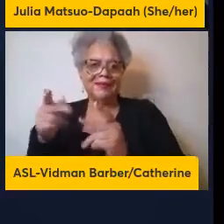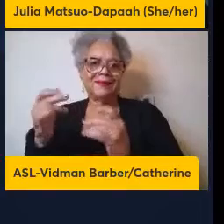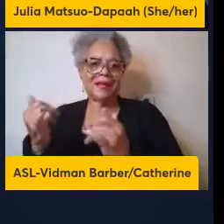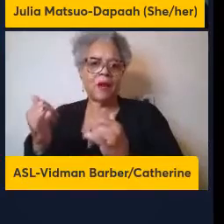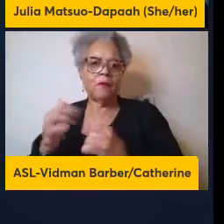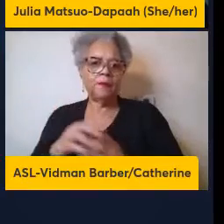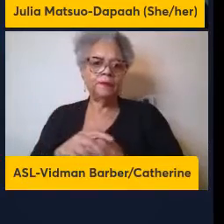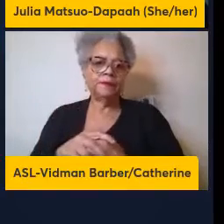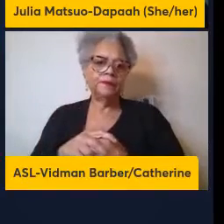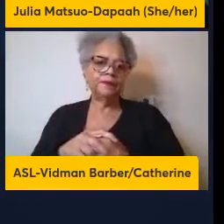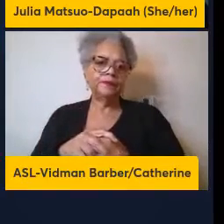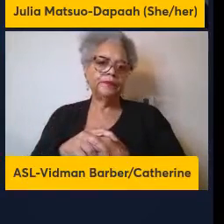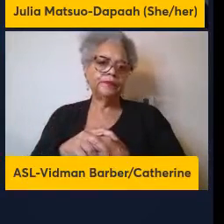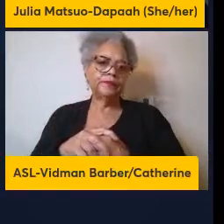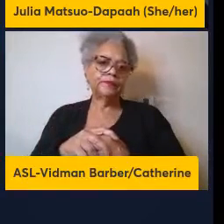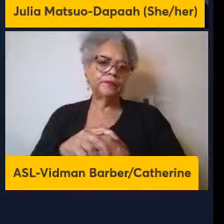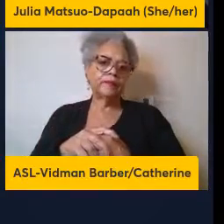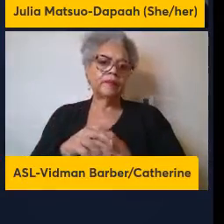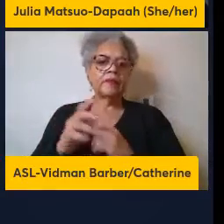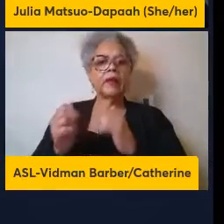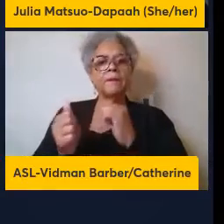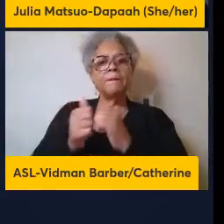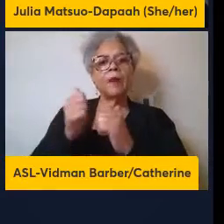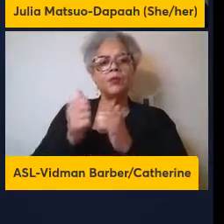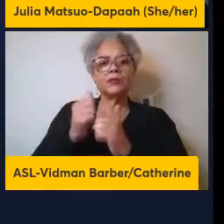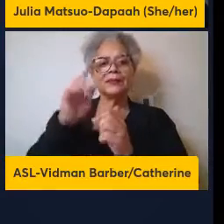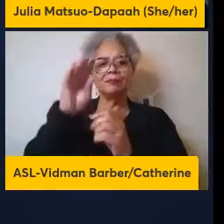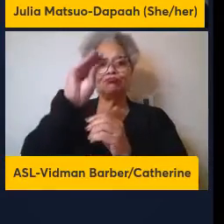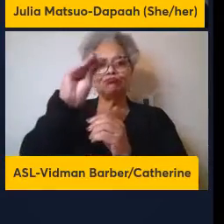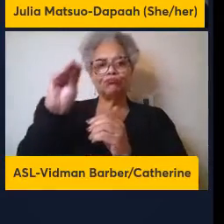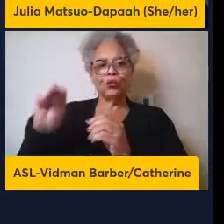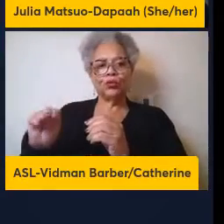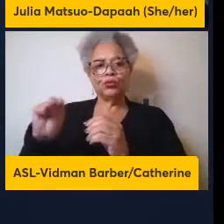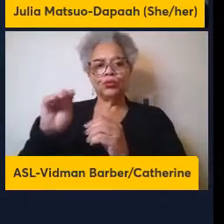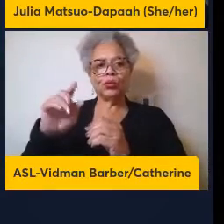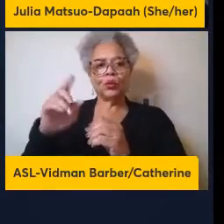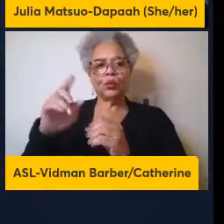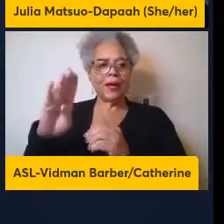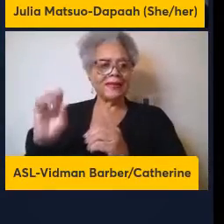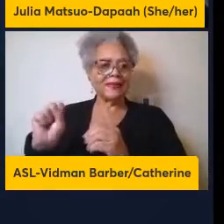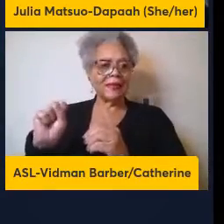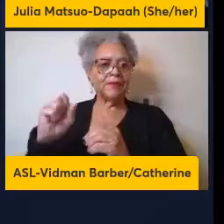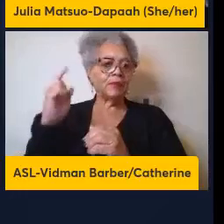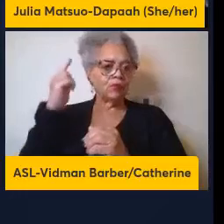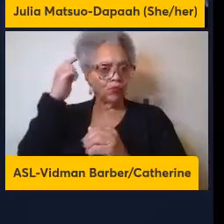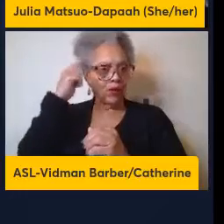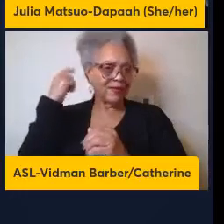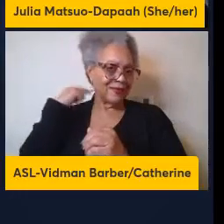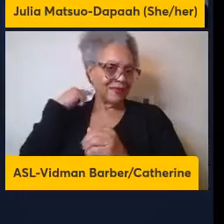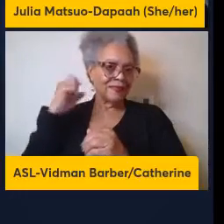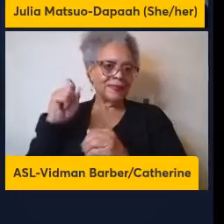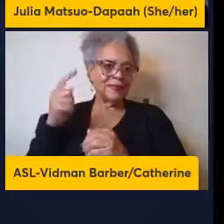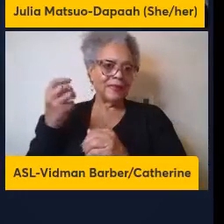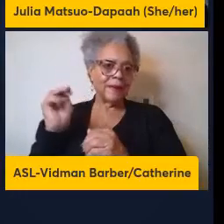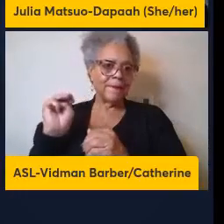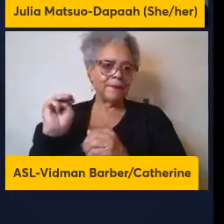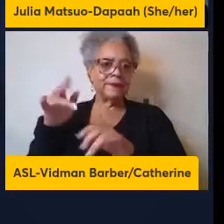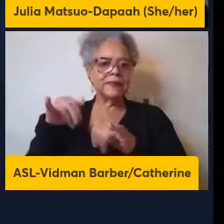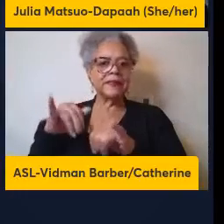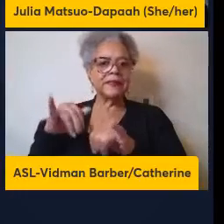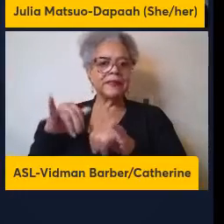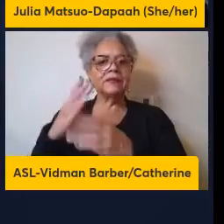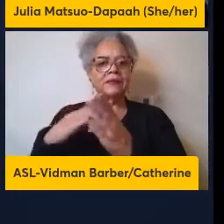They are mostly in the brainstem regions and there is still some